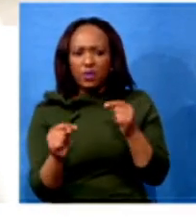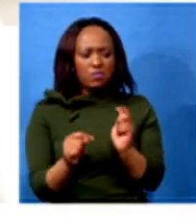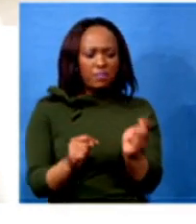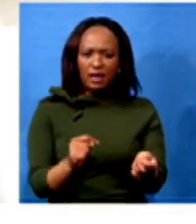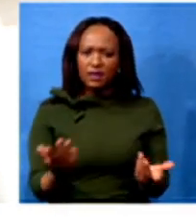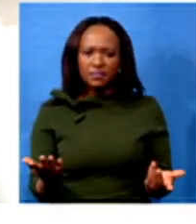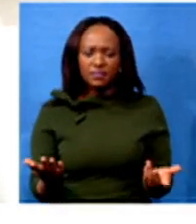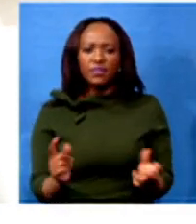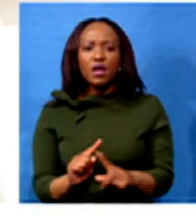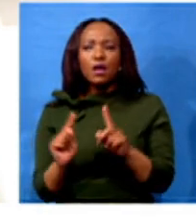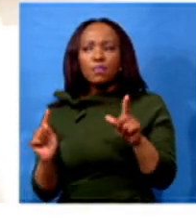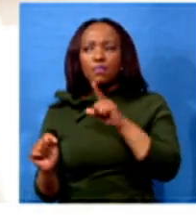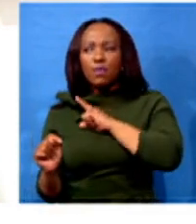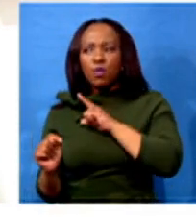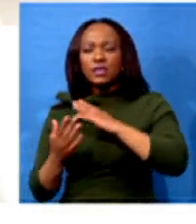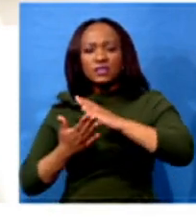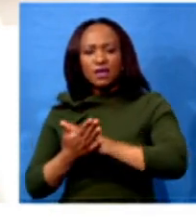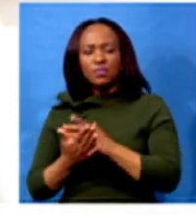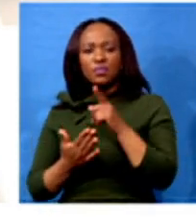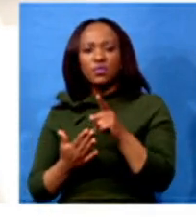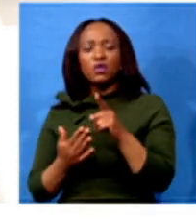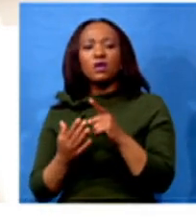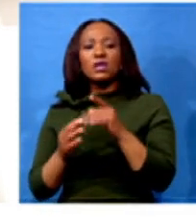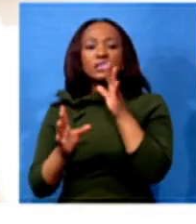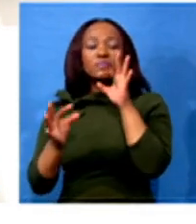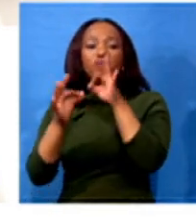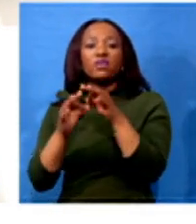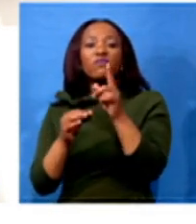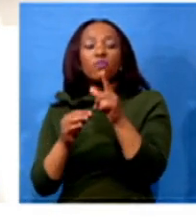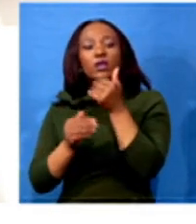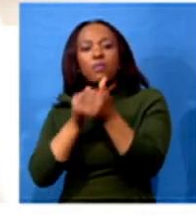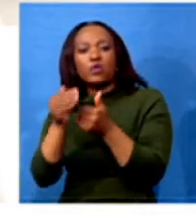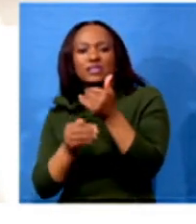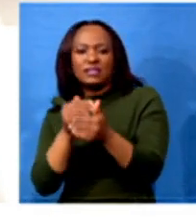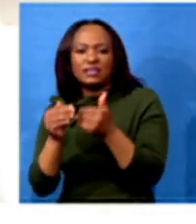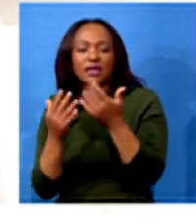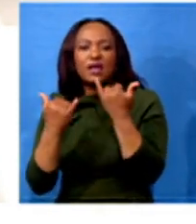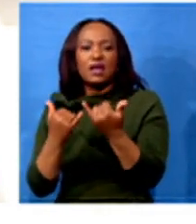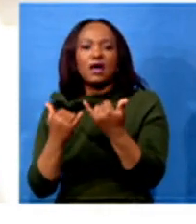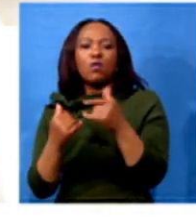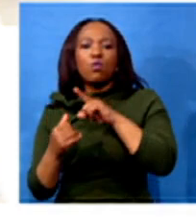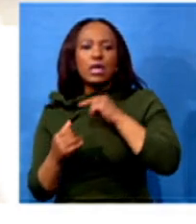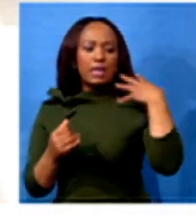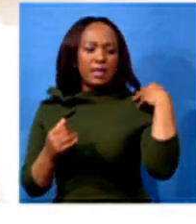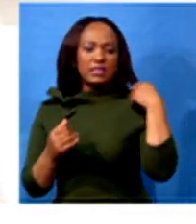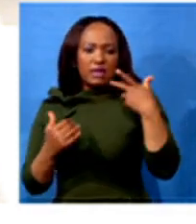taking those ones specifically through the appeal process. Not now that the minister has